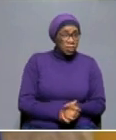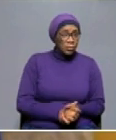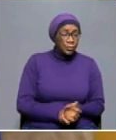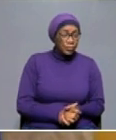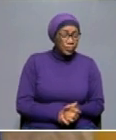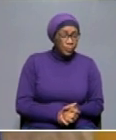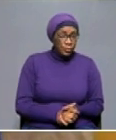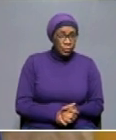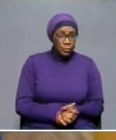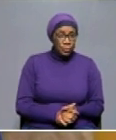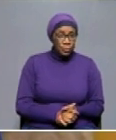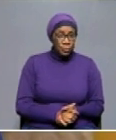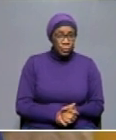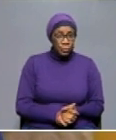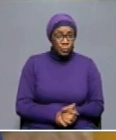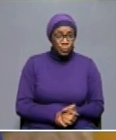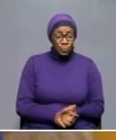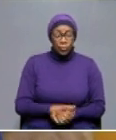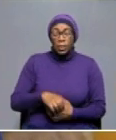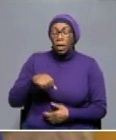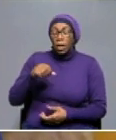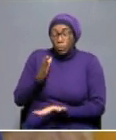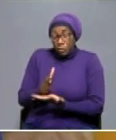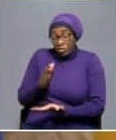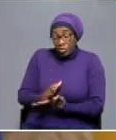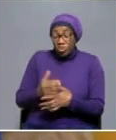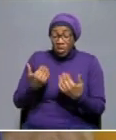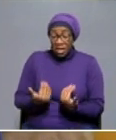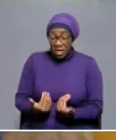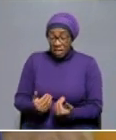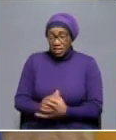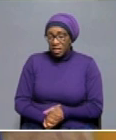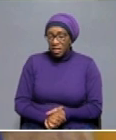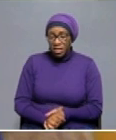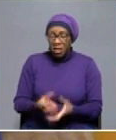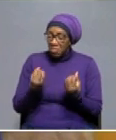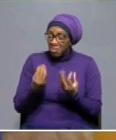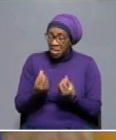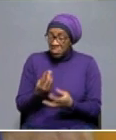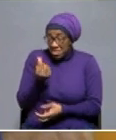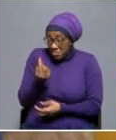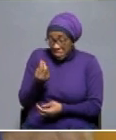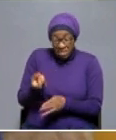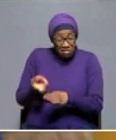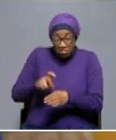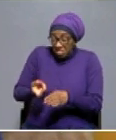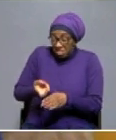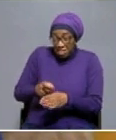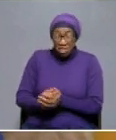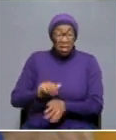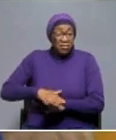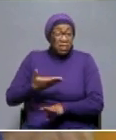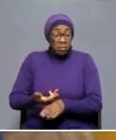Yes, obviously that's the current situation, and many people are hurting because of rising living costs, the fuel costs, and rising